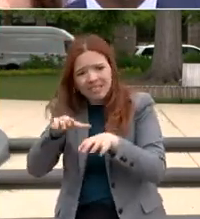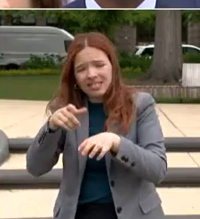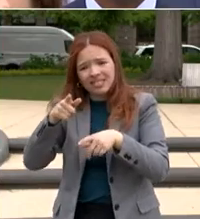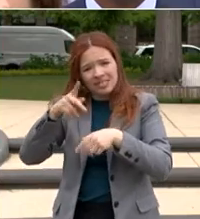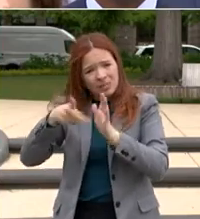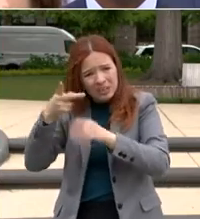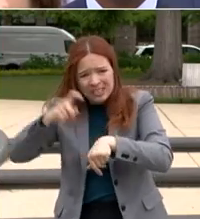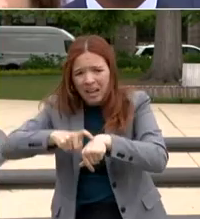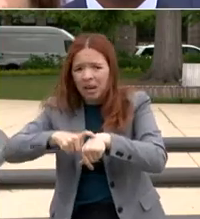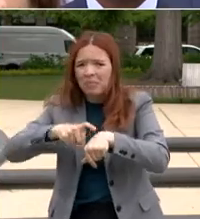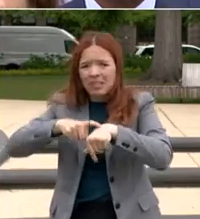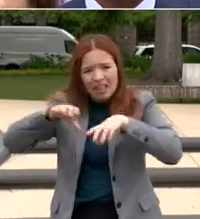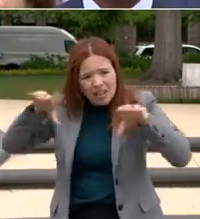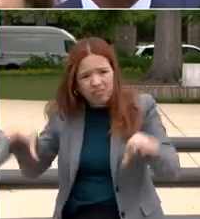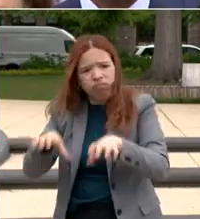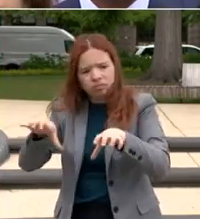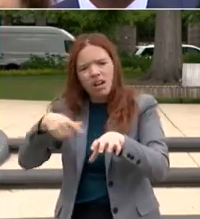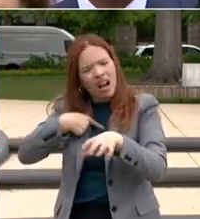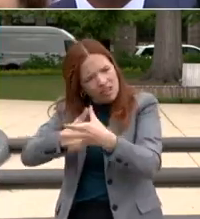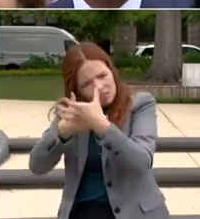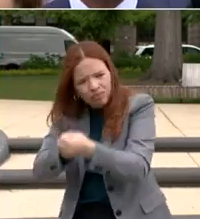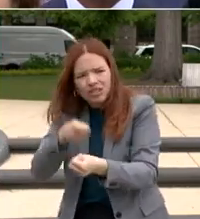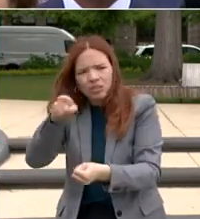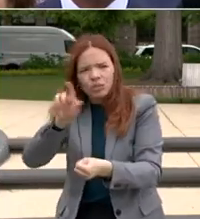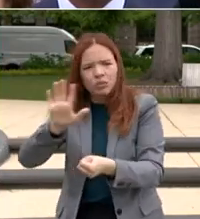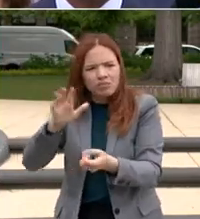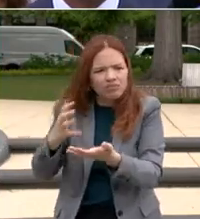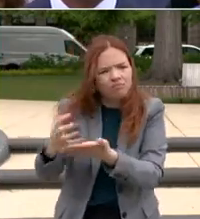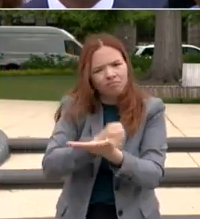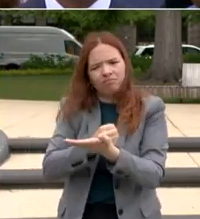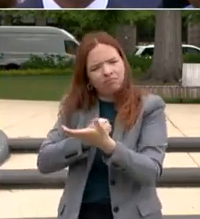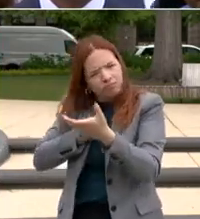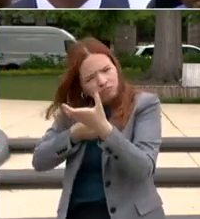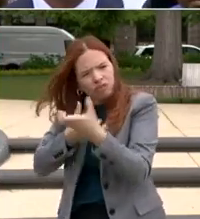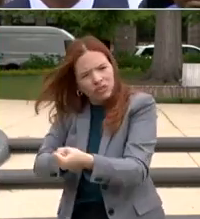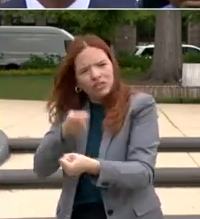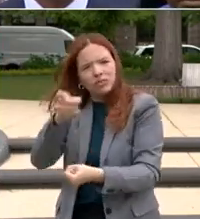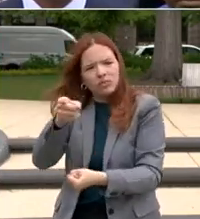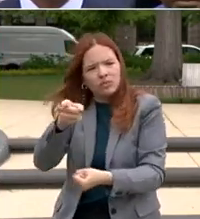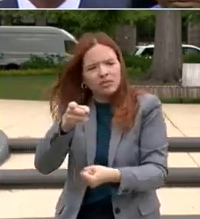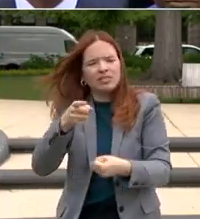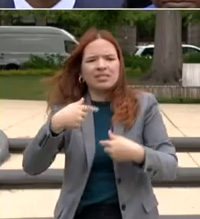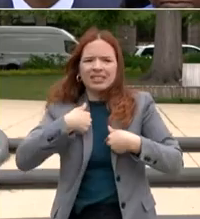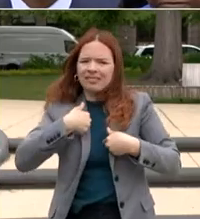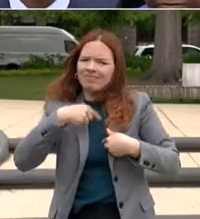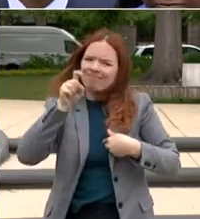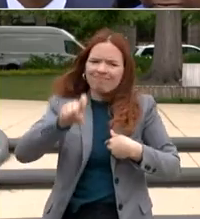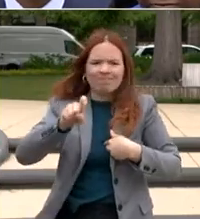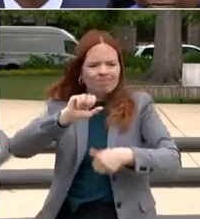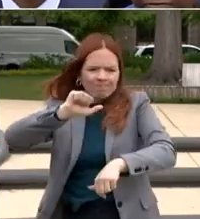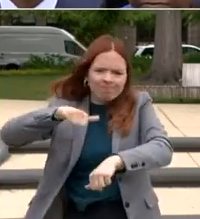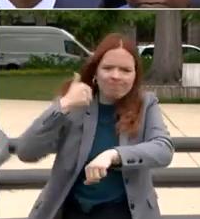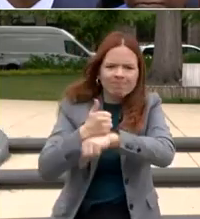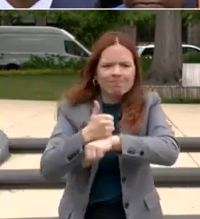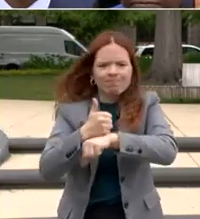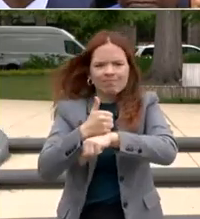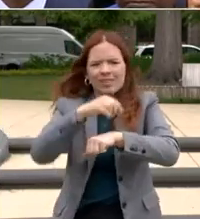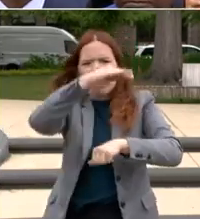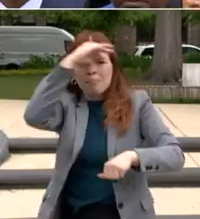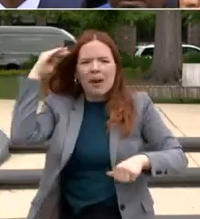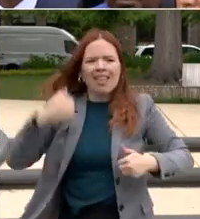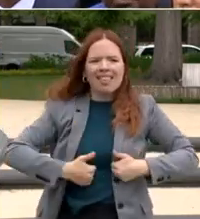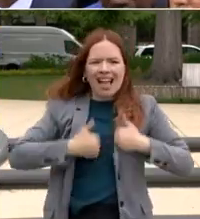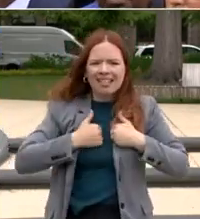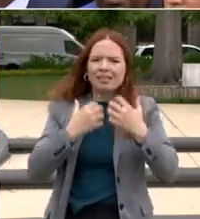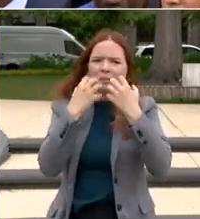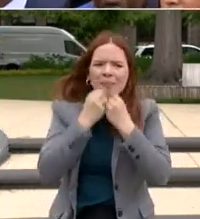You have earned the trust. You have made things happen. And when you solidified your mark at Black Lives Matter, you bossed up